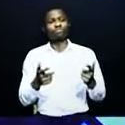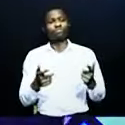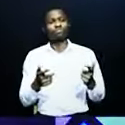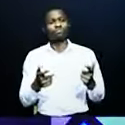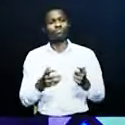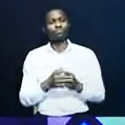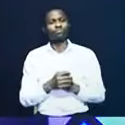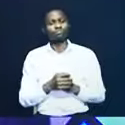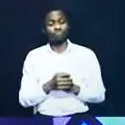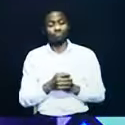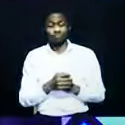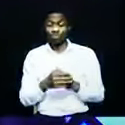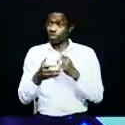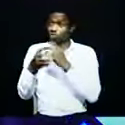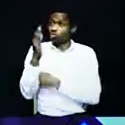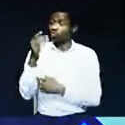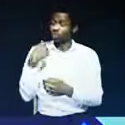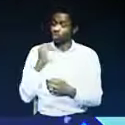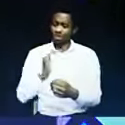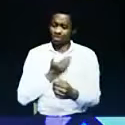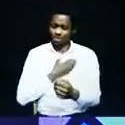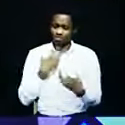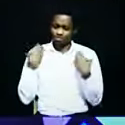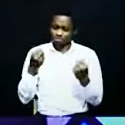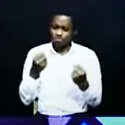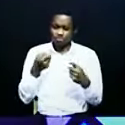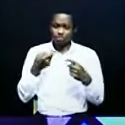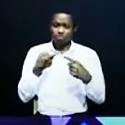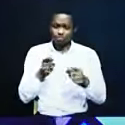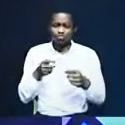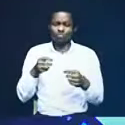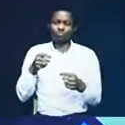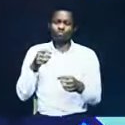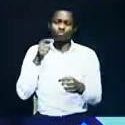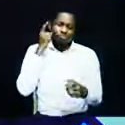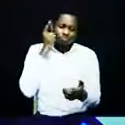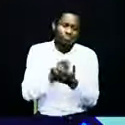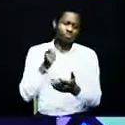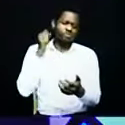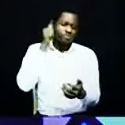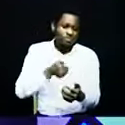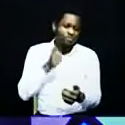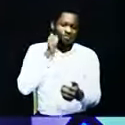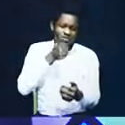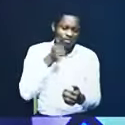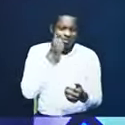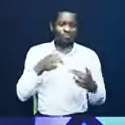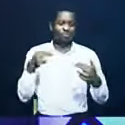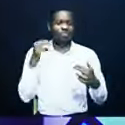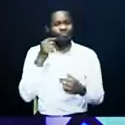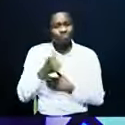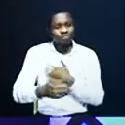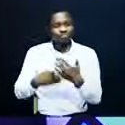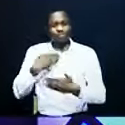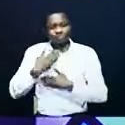who is our strength through constant fellowship with the Spirit of God.